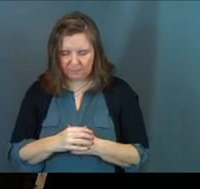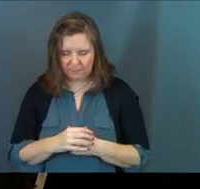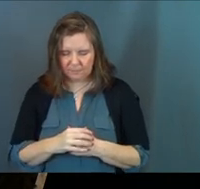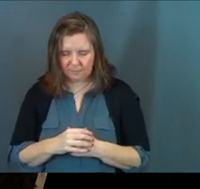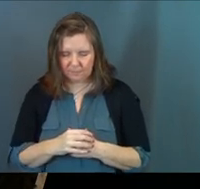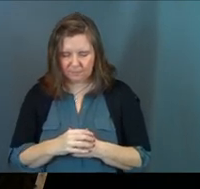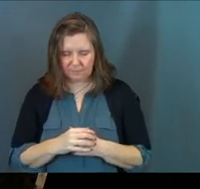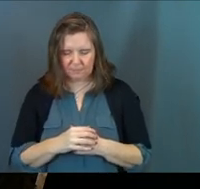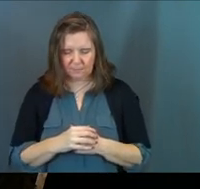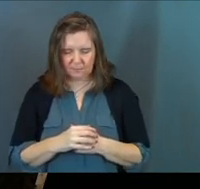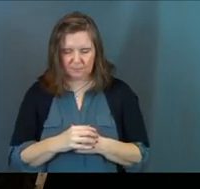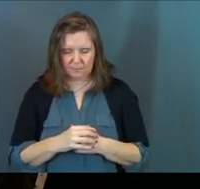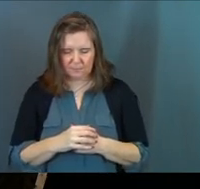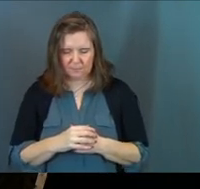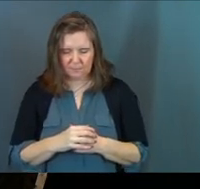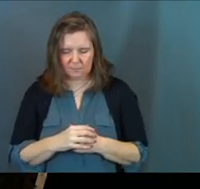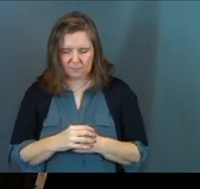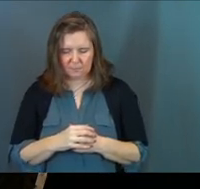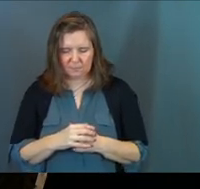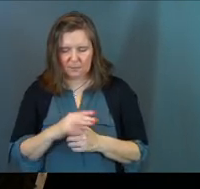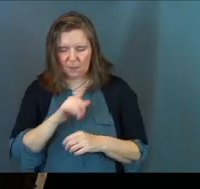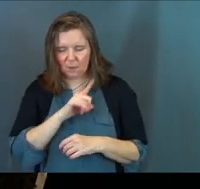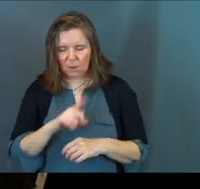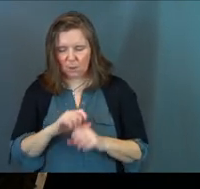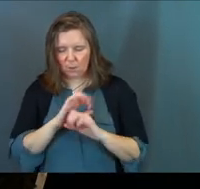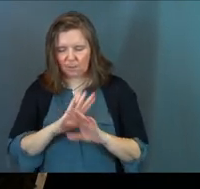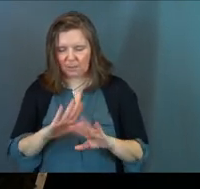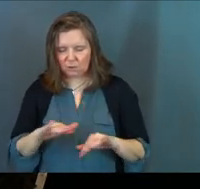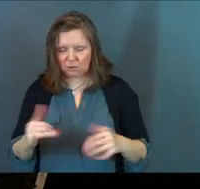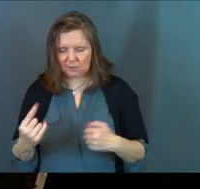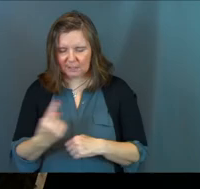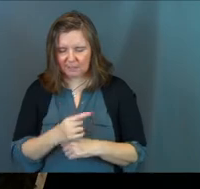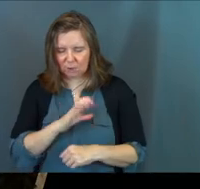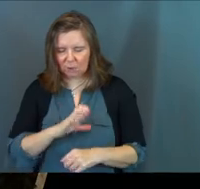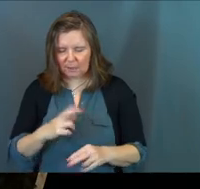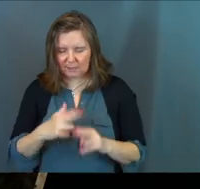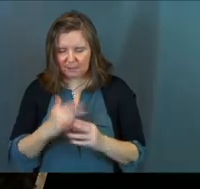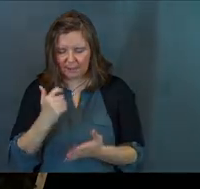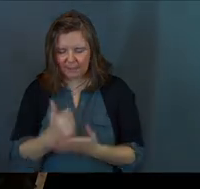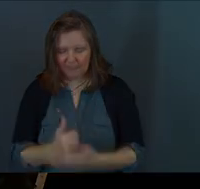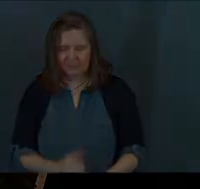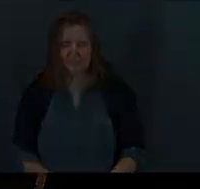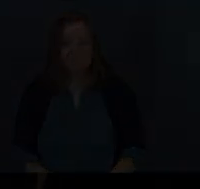Lord, bless our children today. In Christ's name, amen.